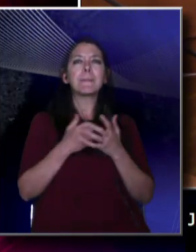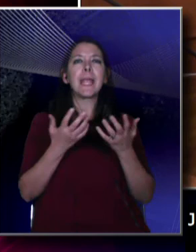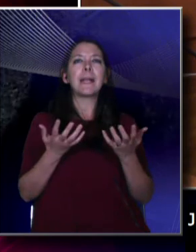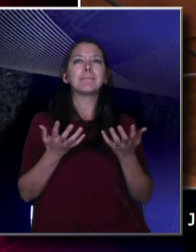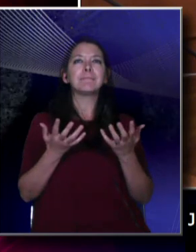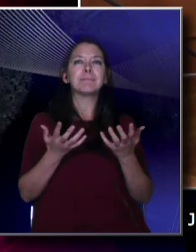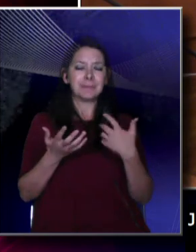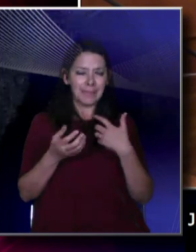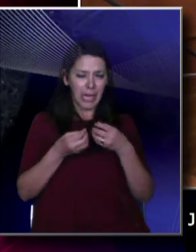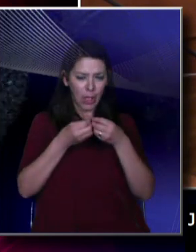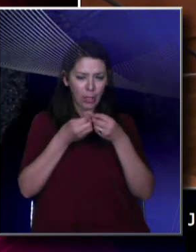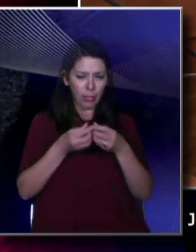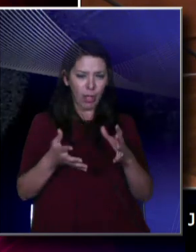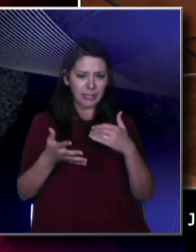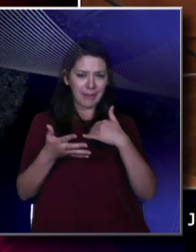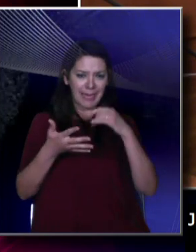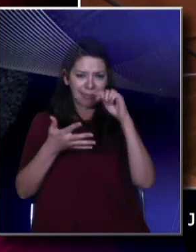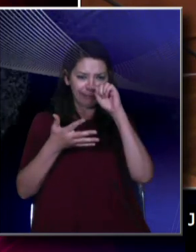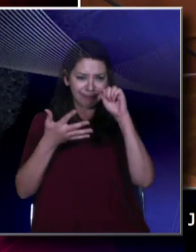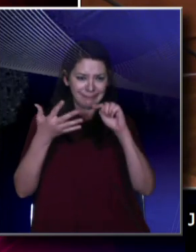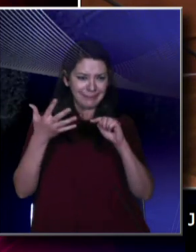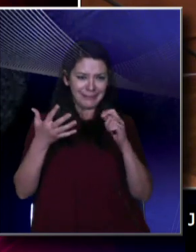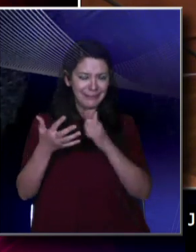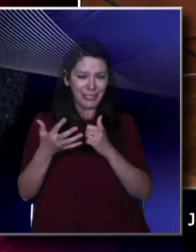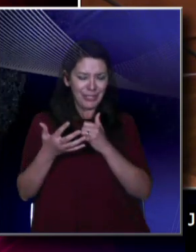I lost my spot, I'm sorry.